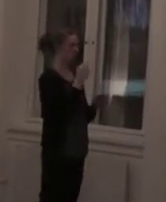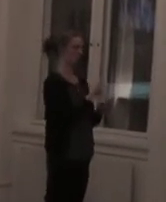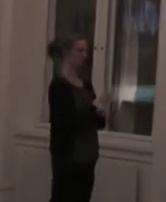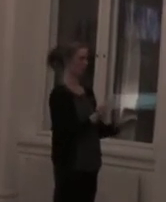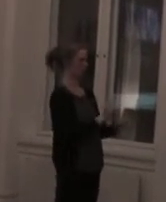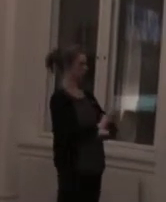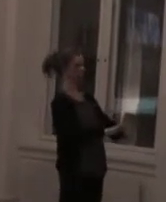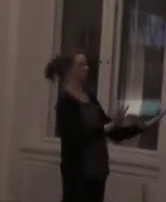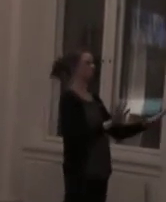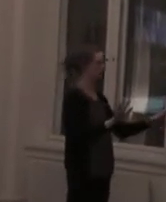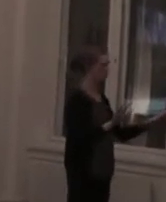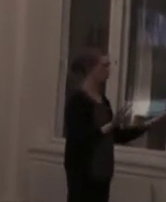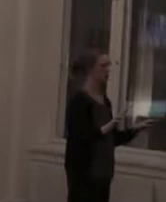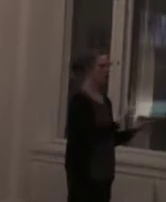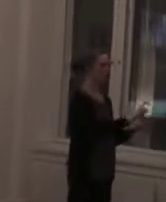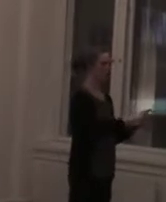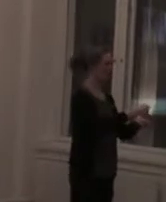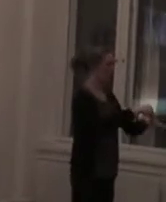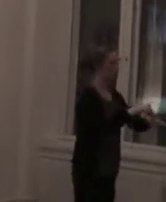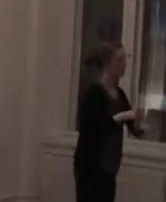were like a lot of people affected.